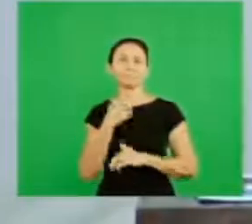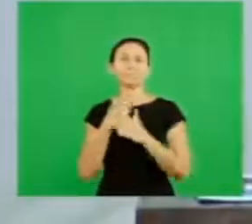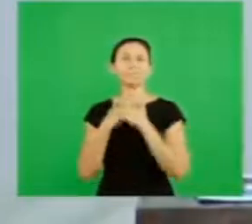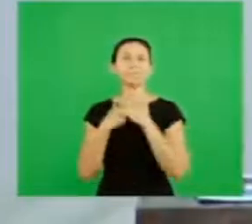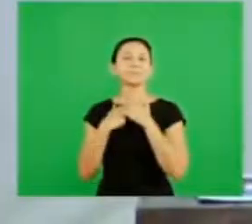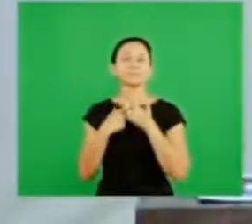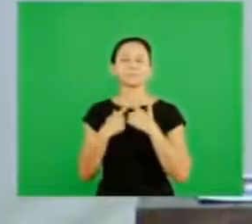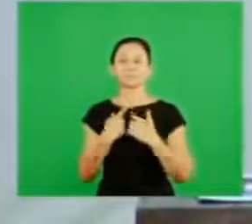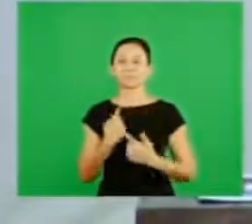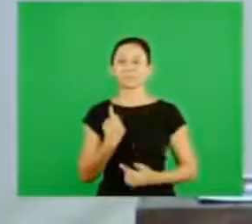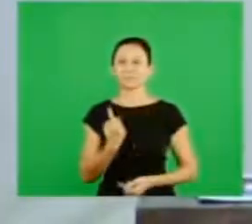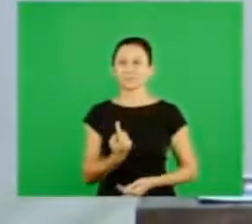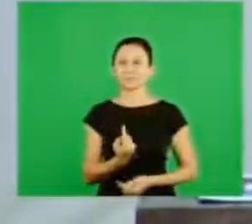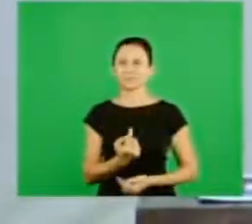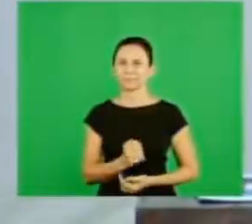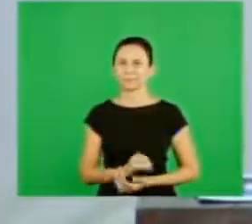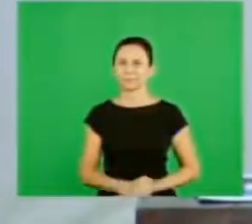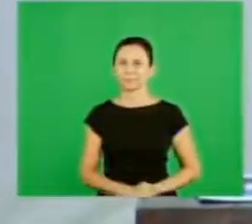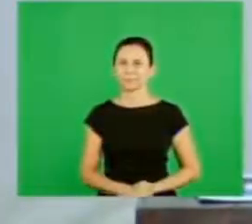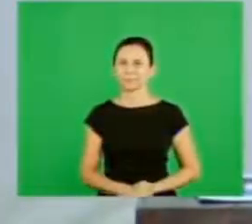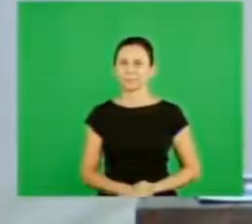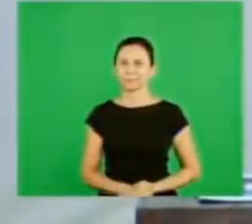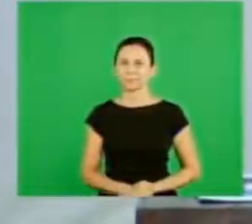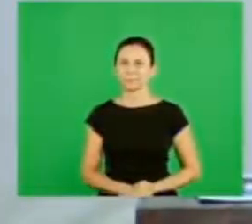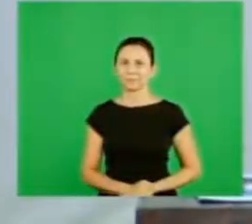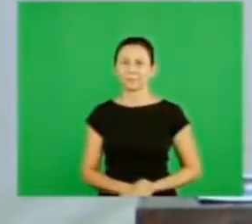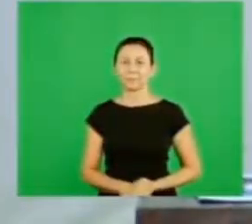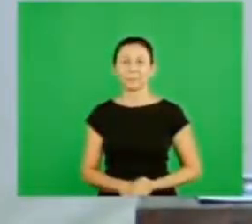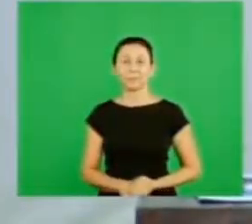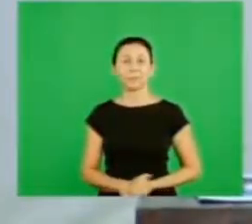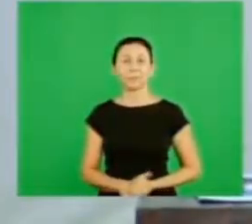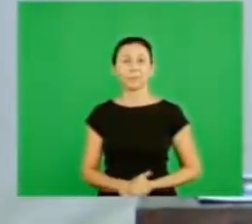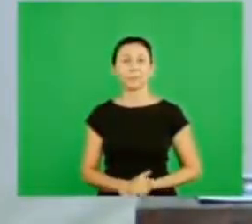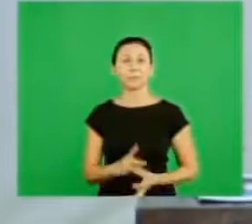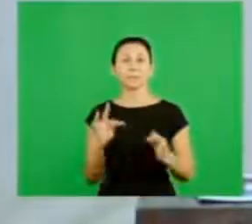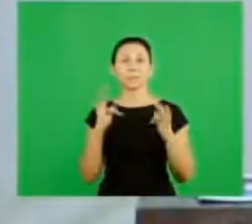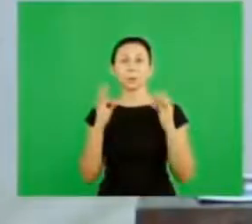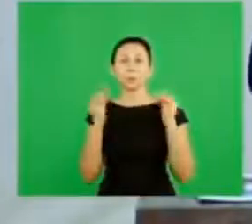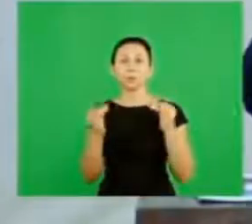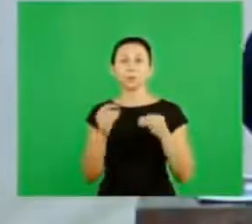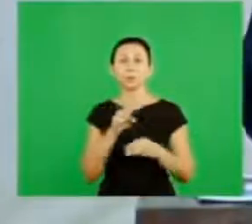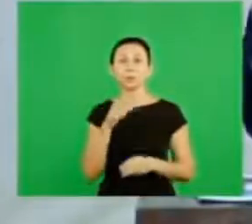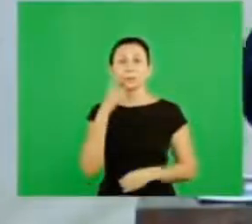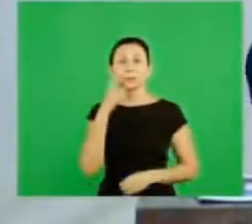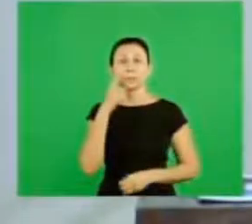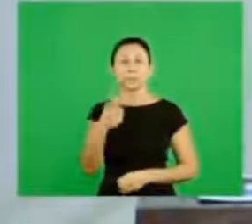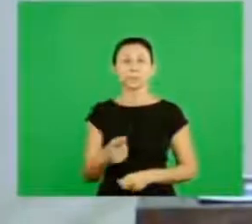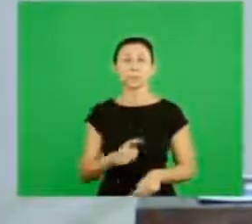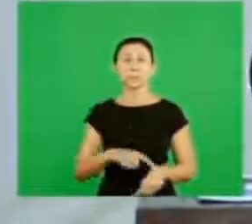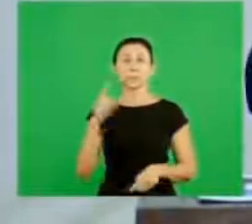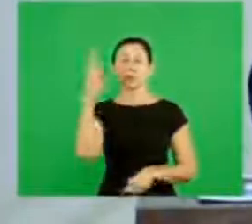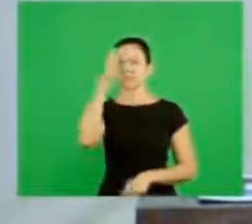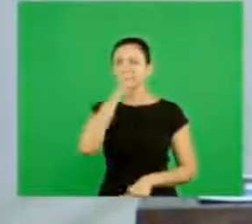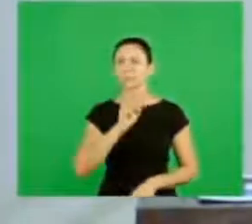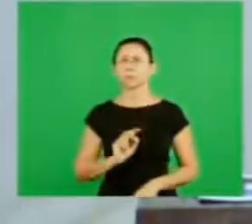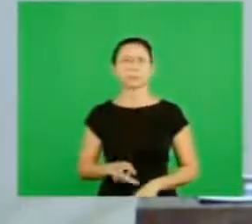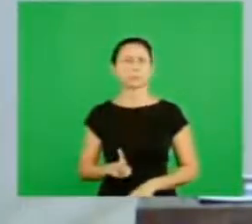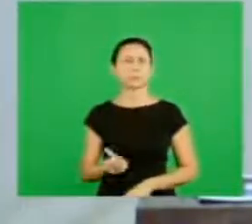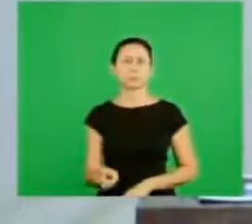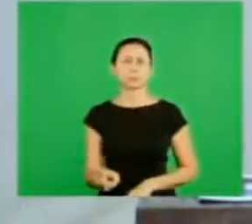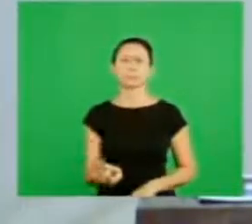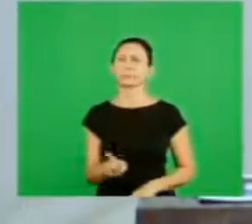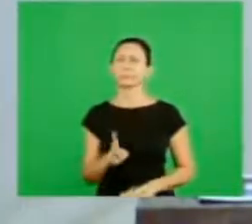all of the honors and the kind words, and we ask and we desire just one thing, that